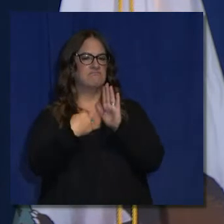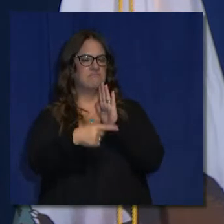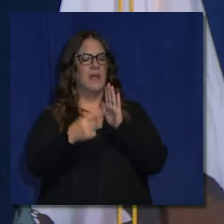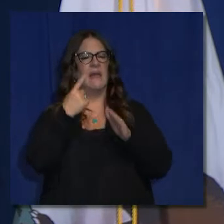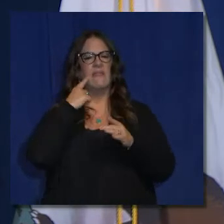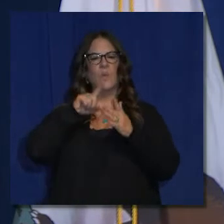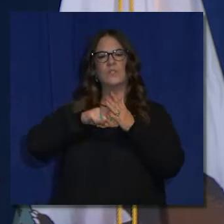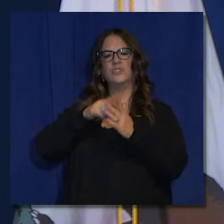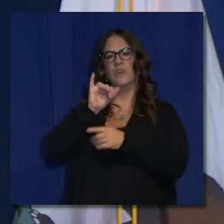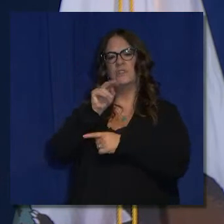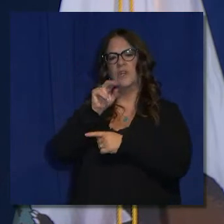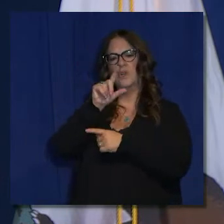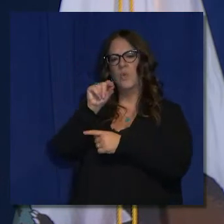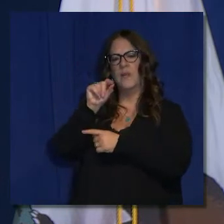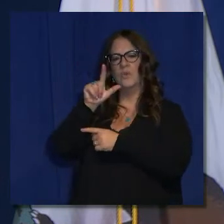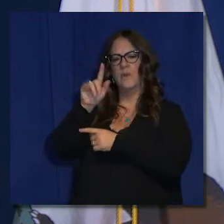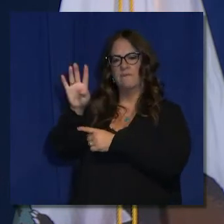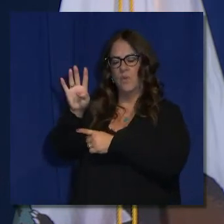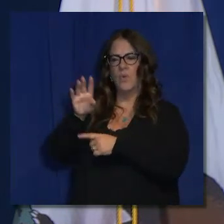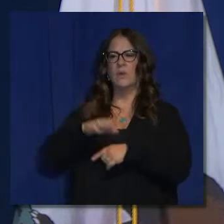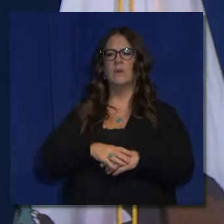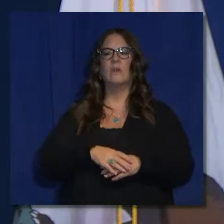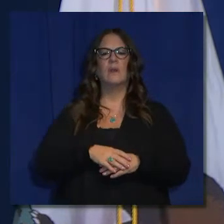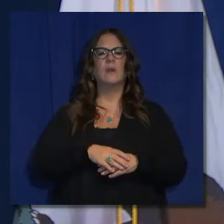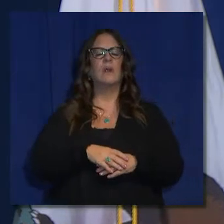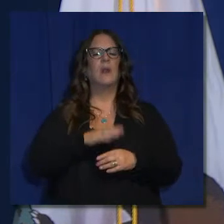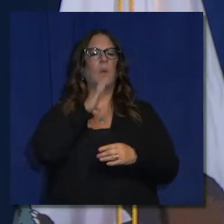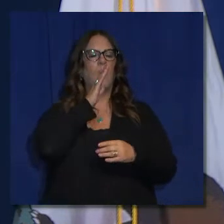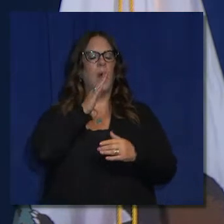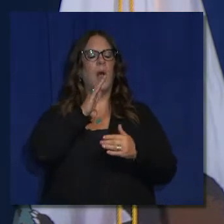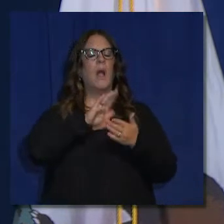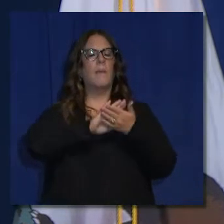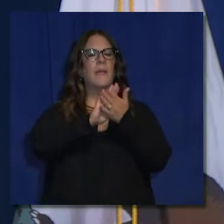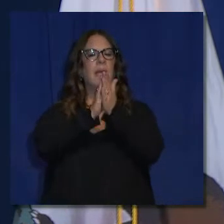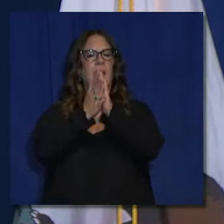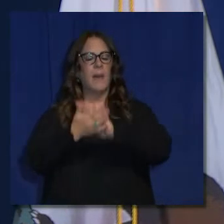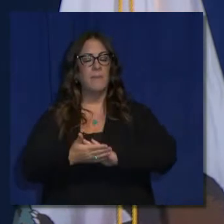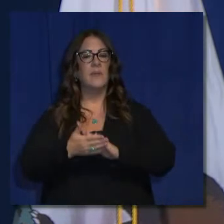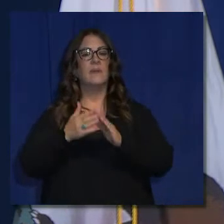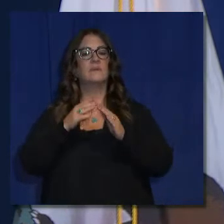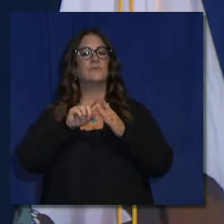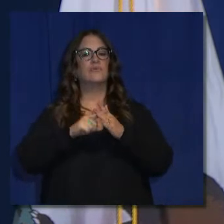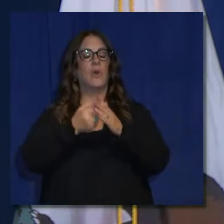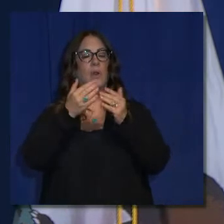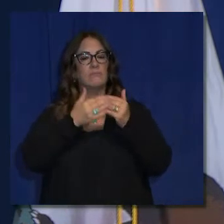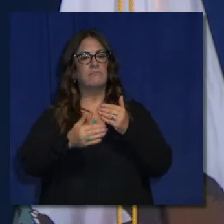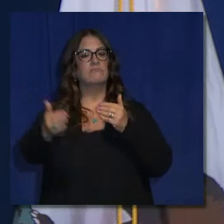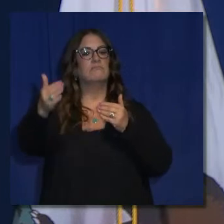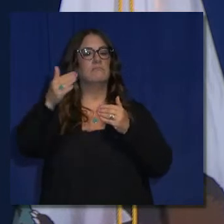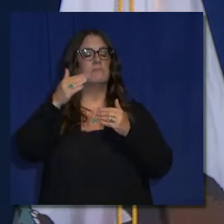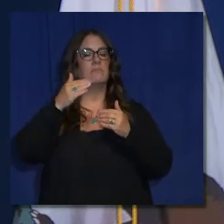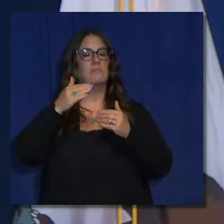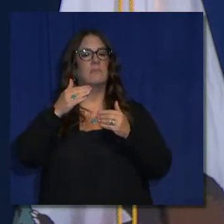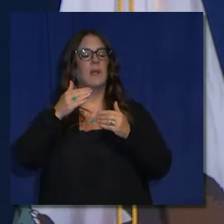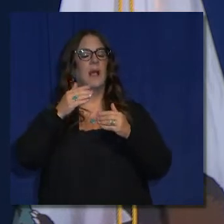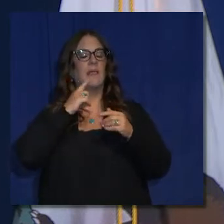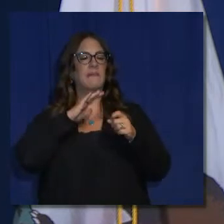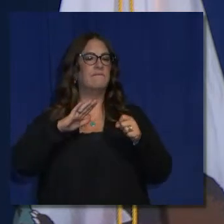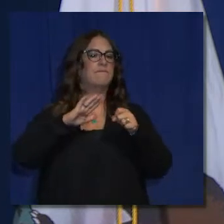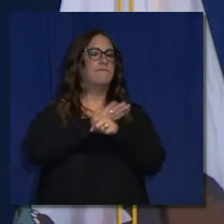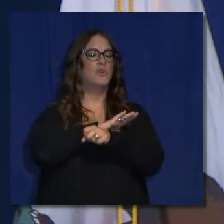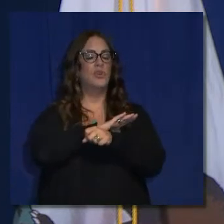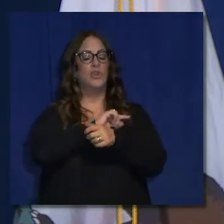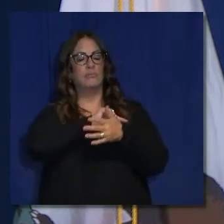2024, the phased-in implementation. At full implementation, correct me, a